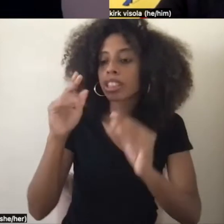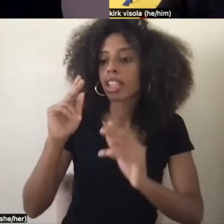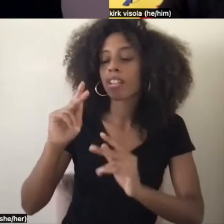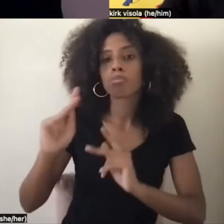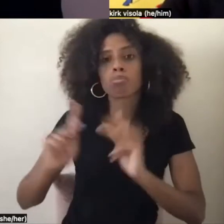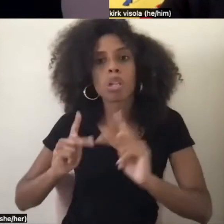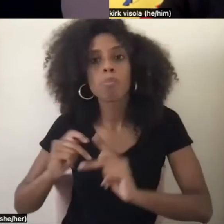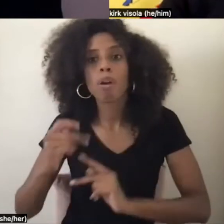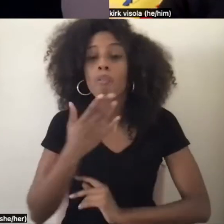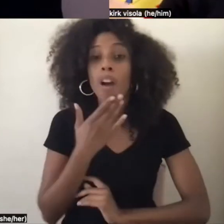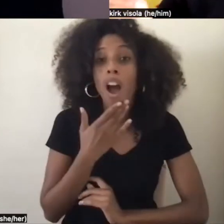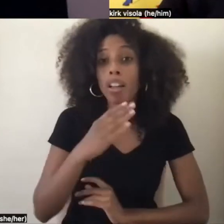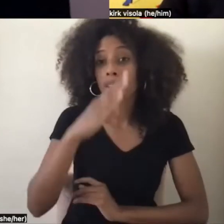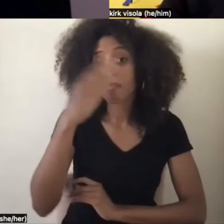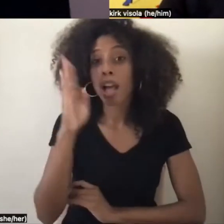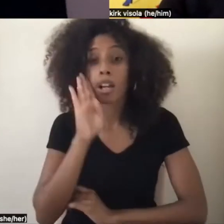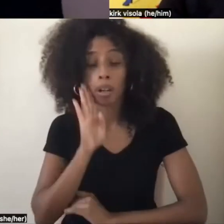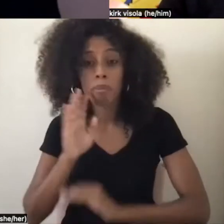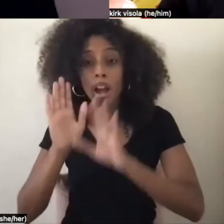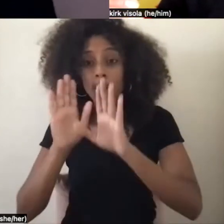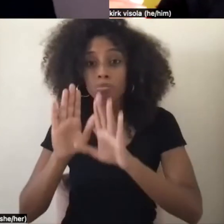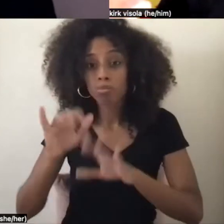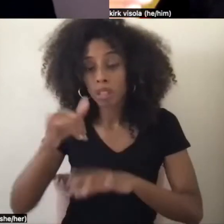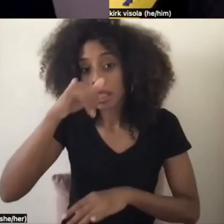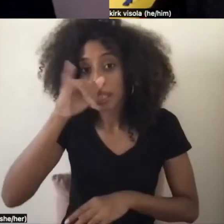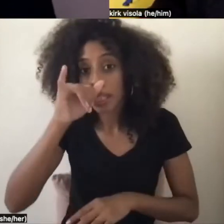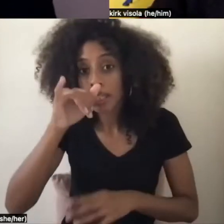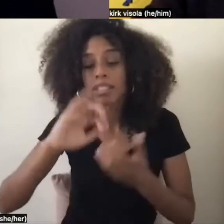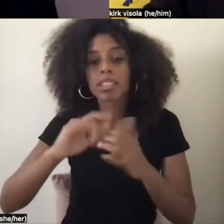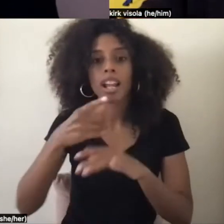brown kids, how to,